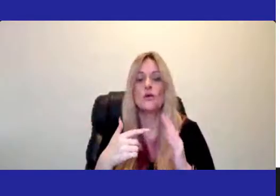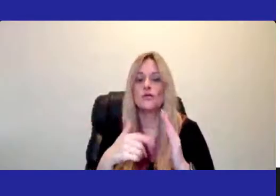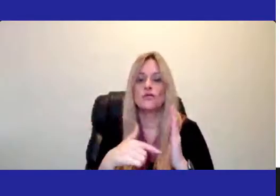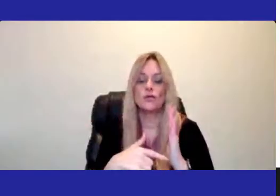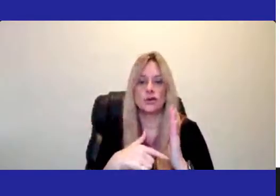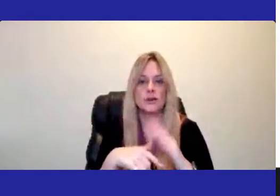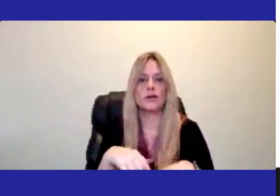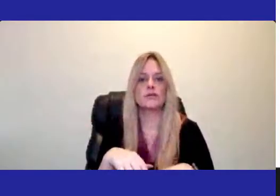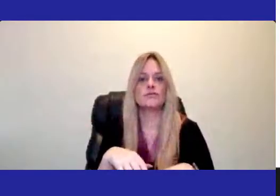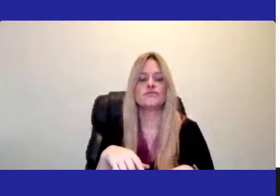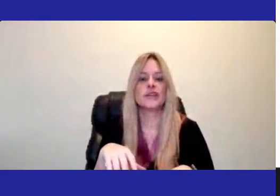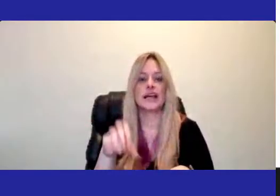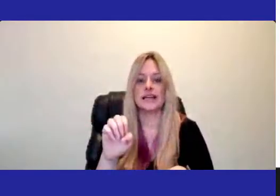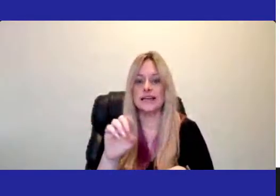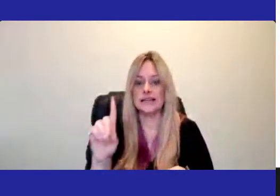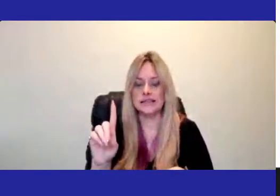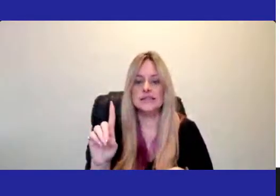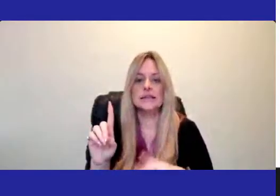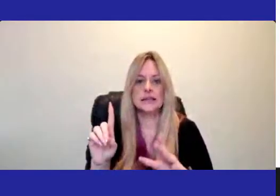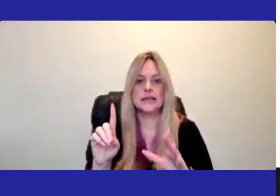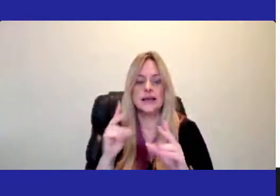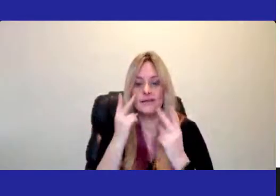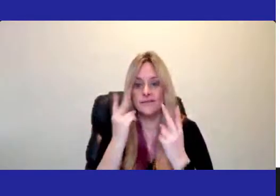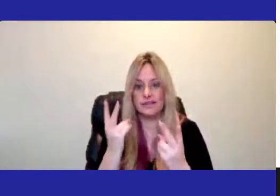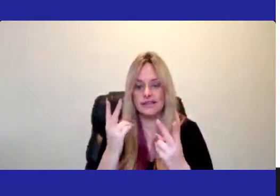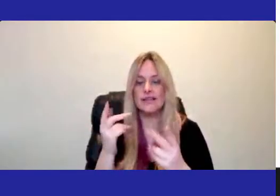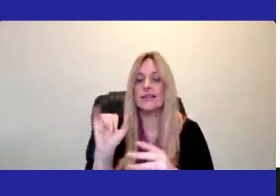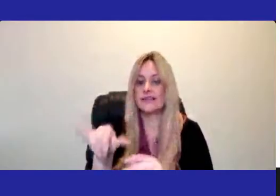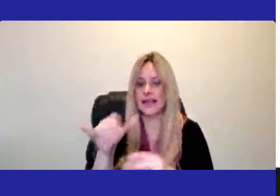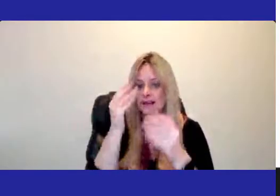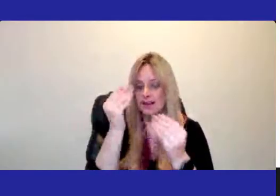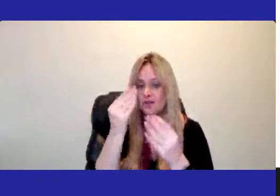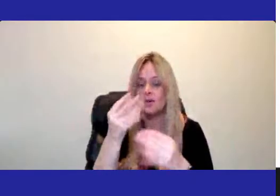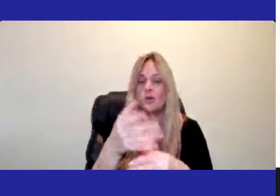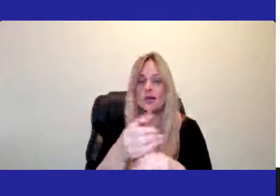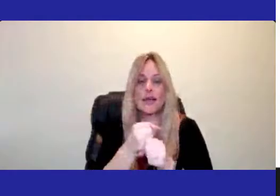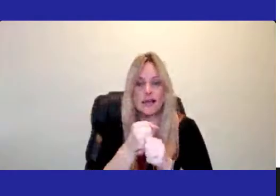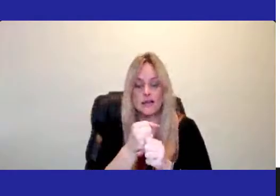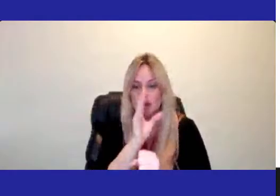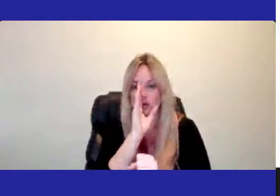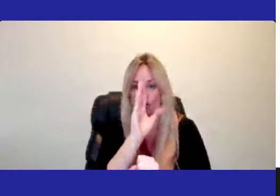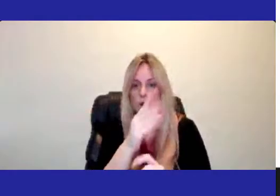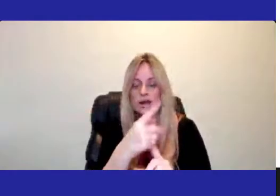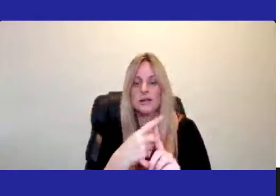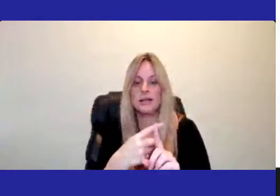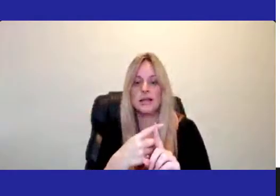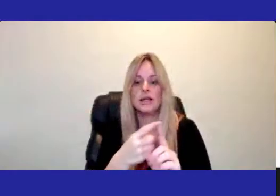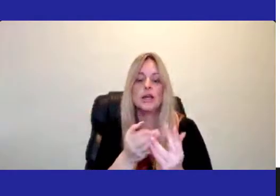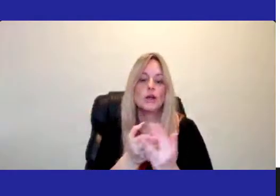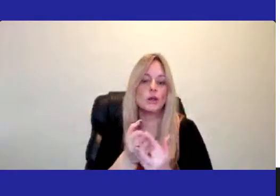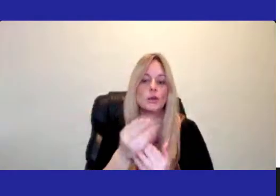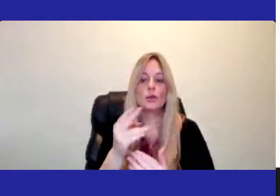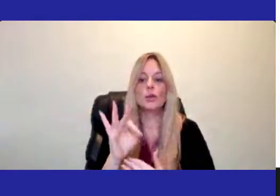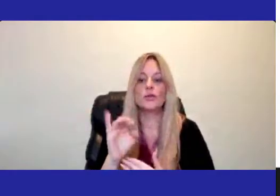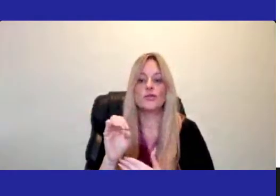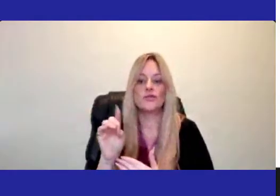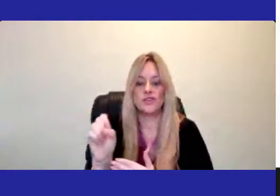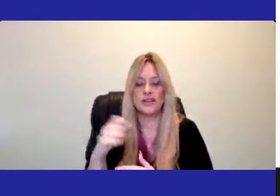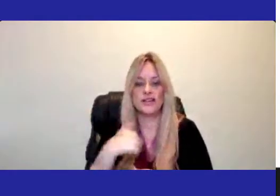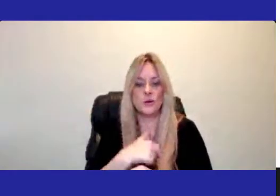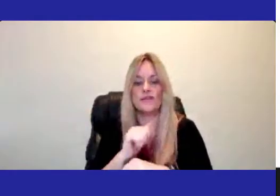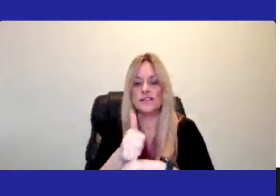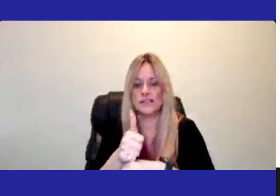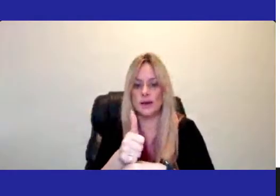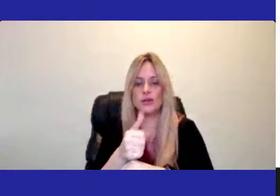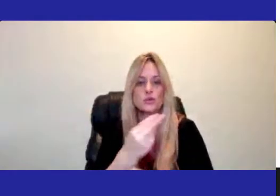we get that information comes to us directly through feeds that we've established with H&H. We